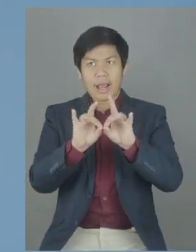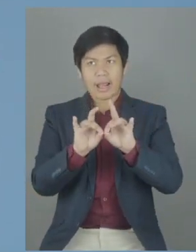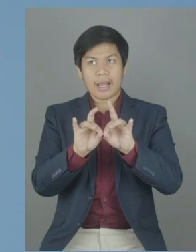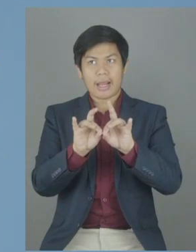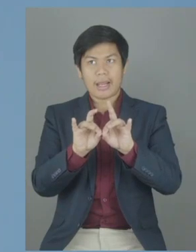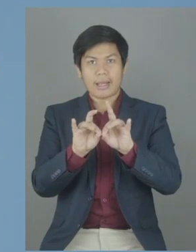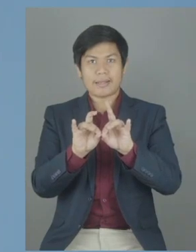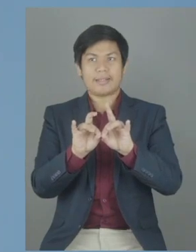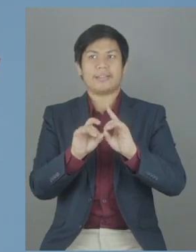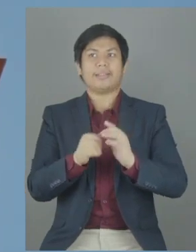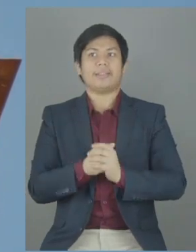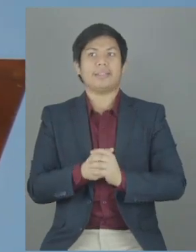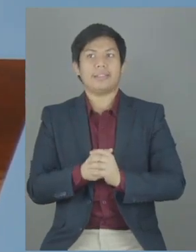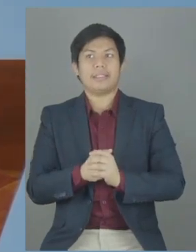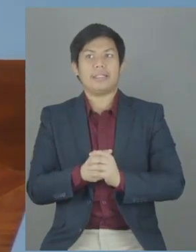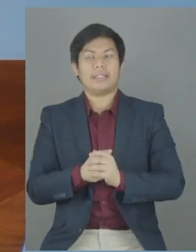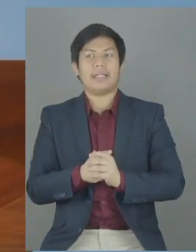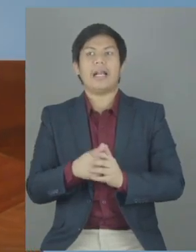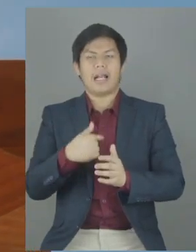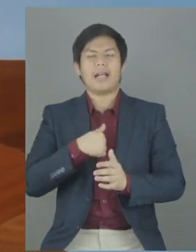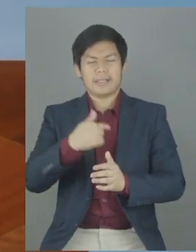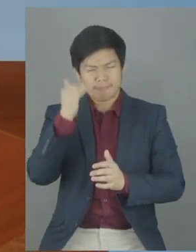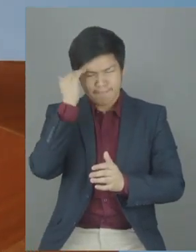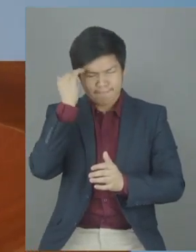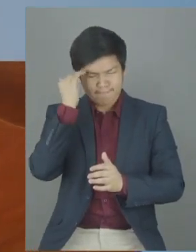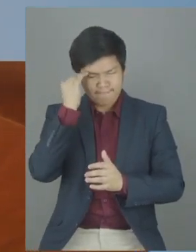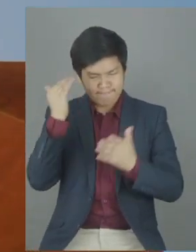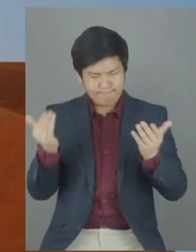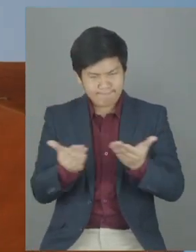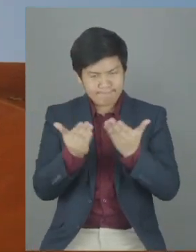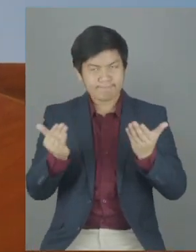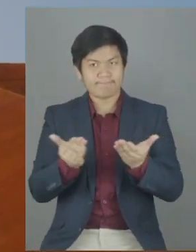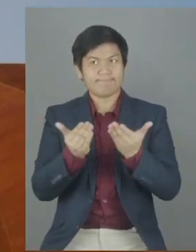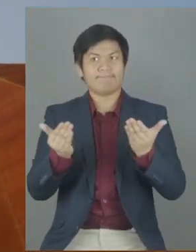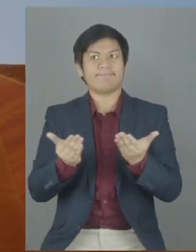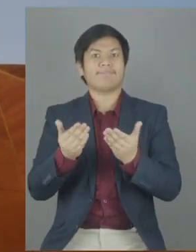the core memory right here.